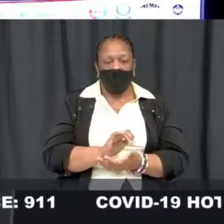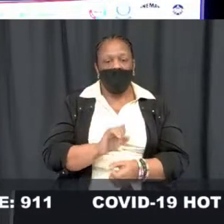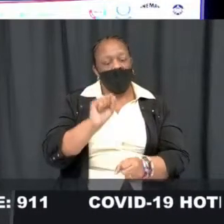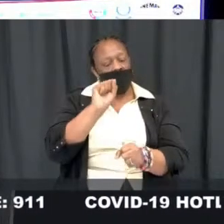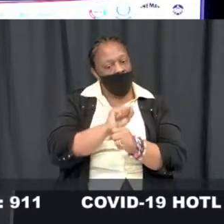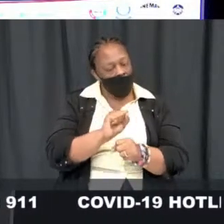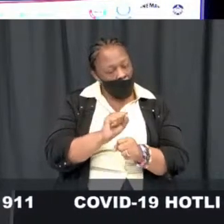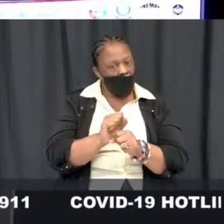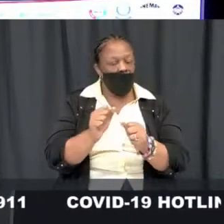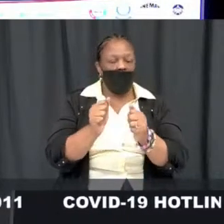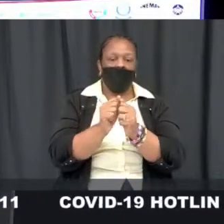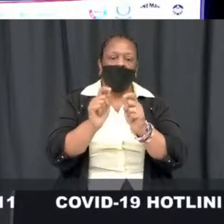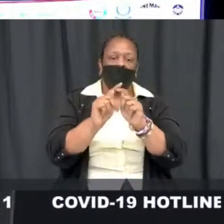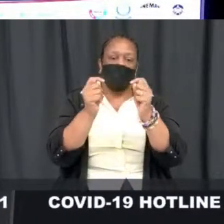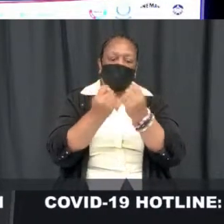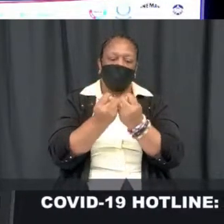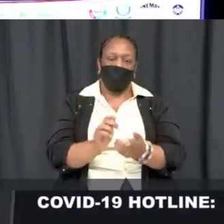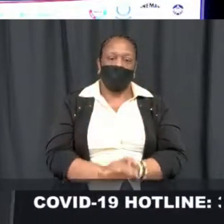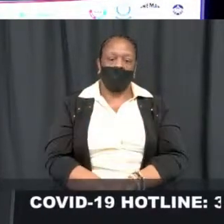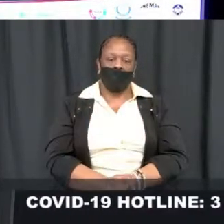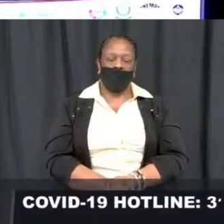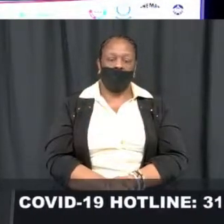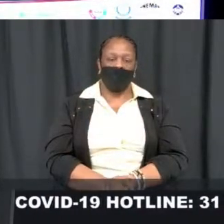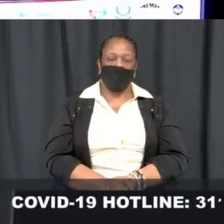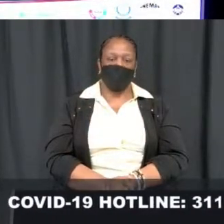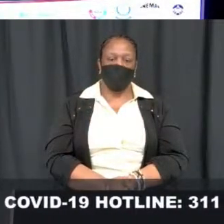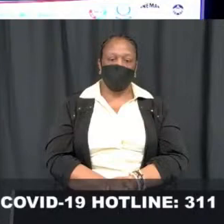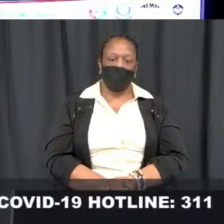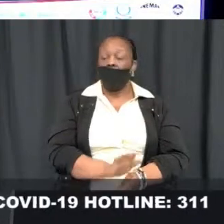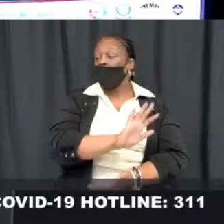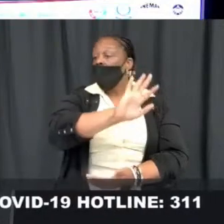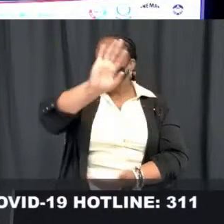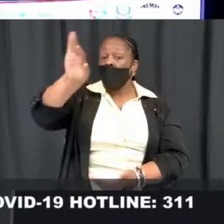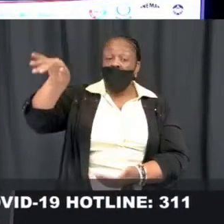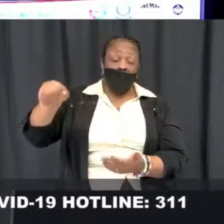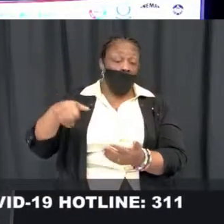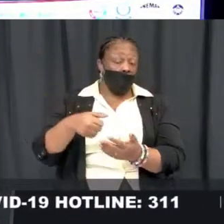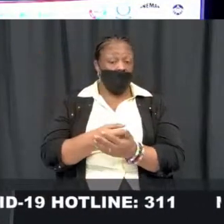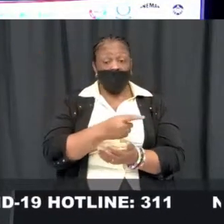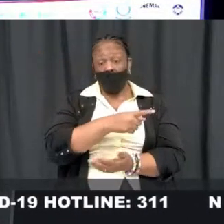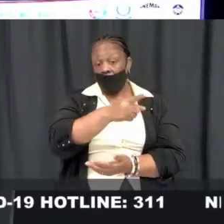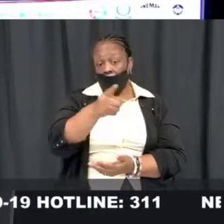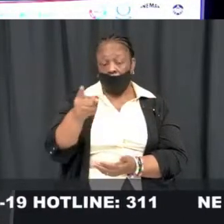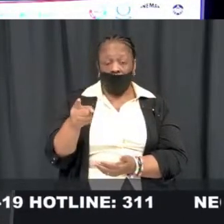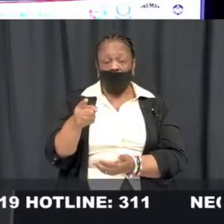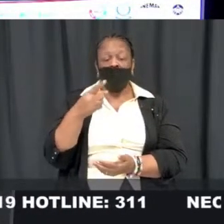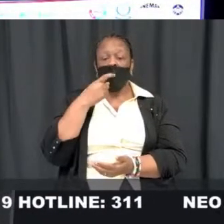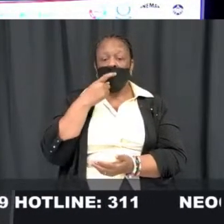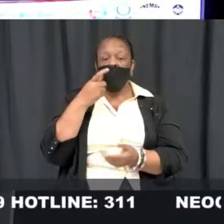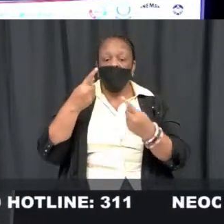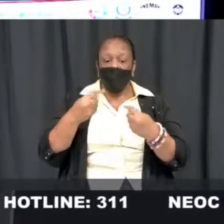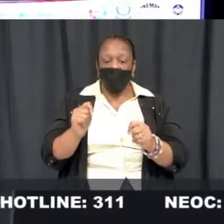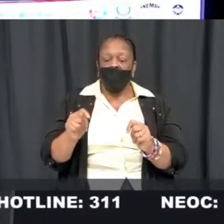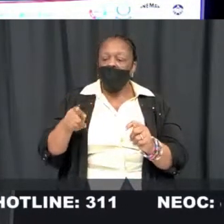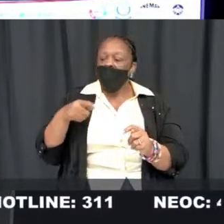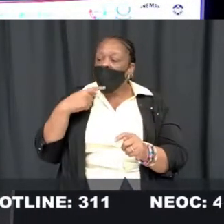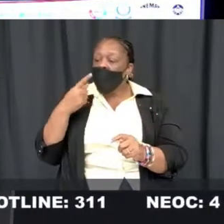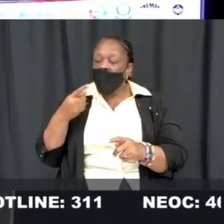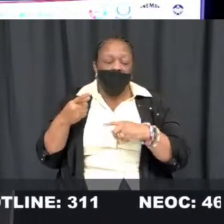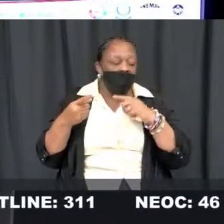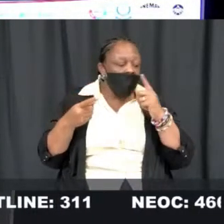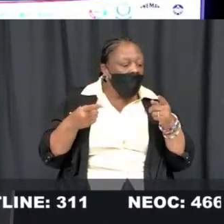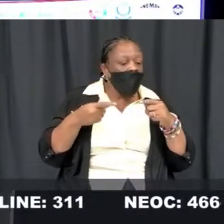us. And to everyone out there who continues to play a role in trying to influence 1, 2,